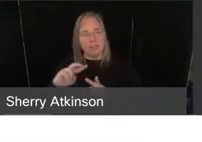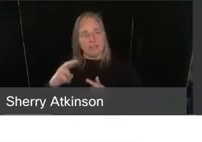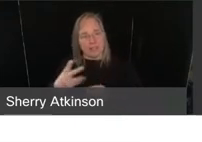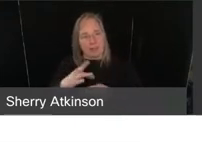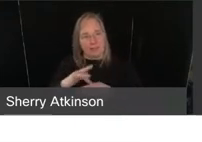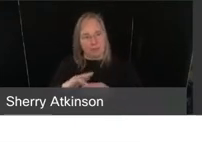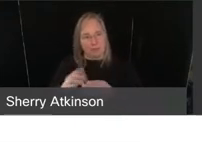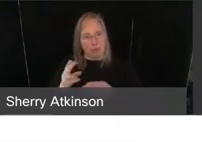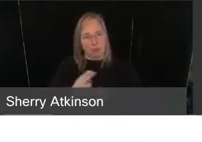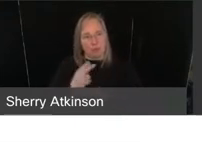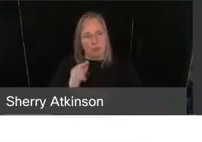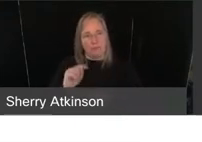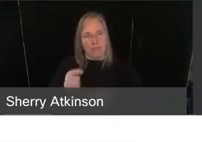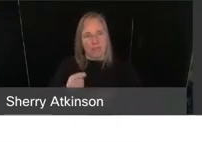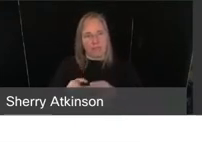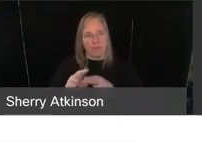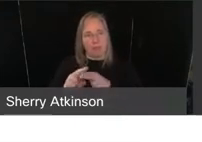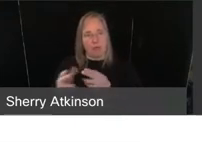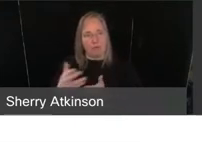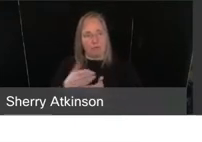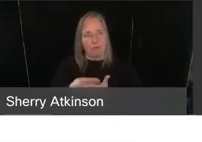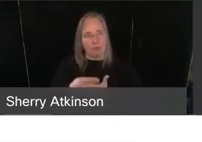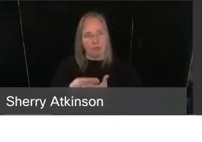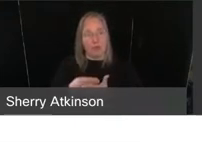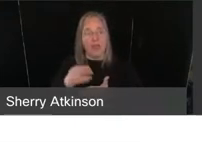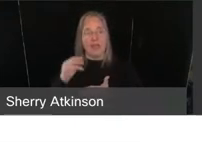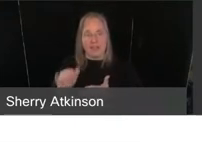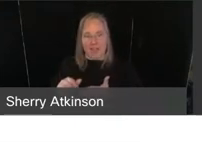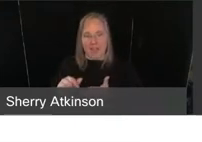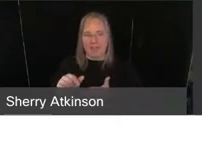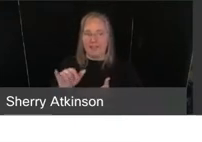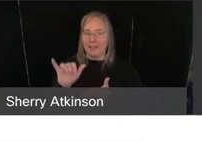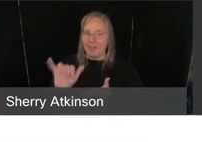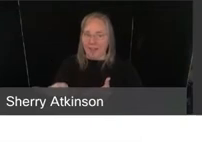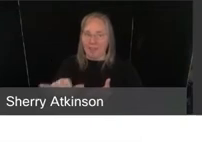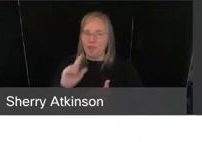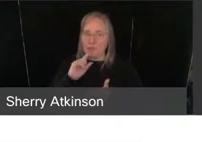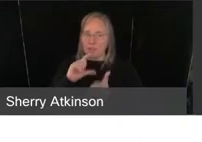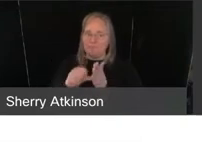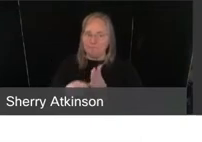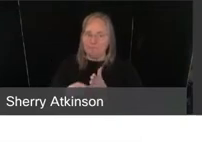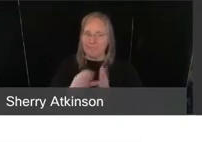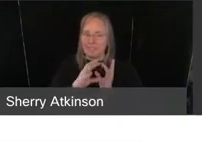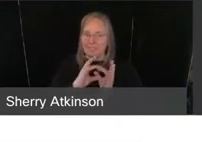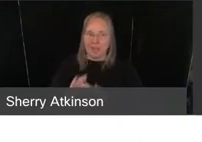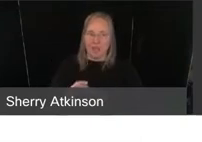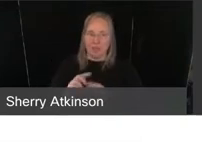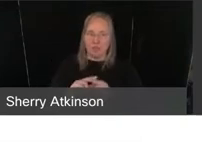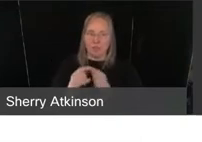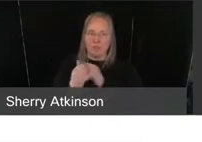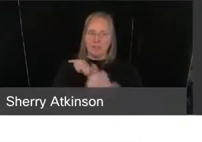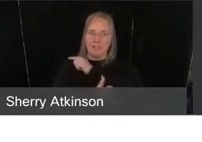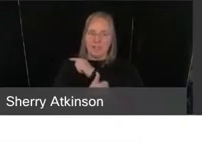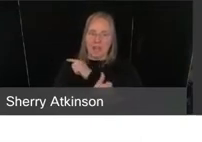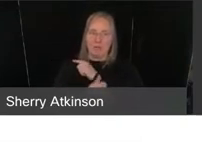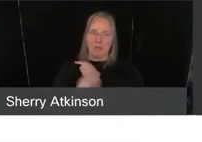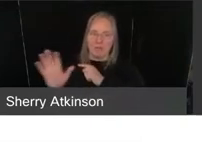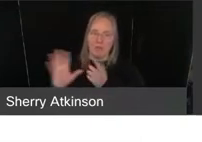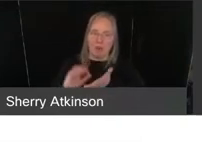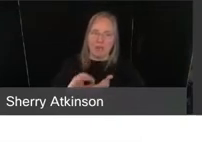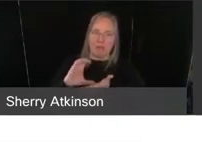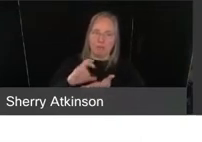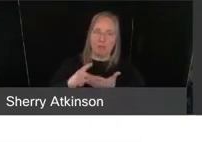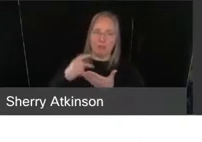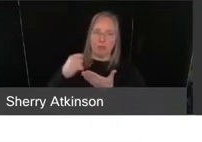tax increment revenue. And this is really what ties into the county's capital